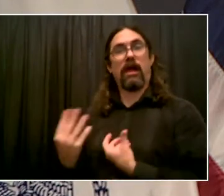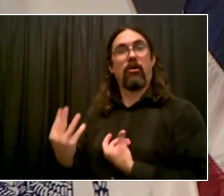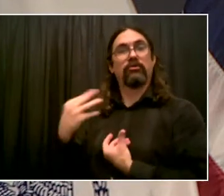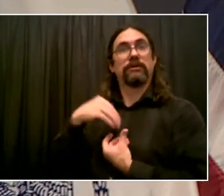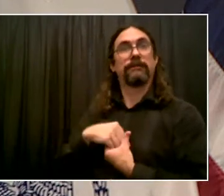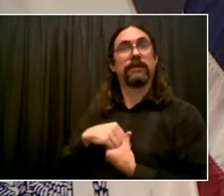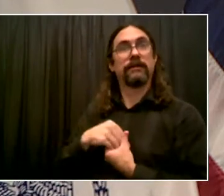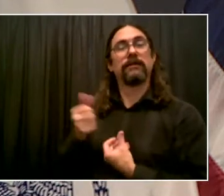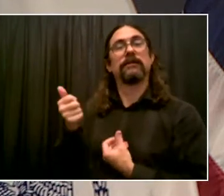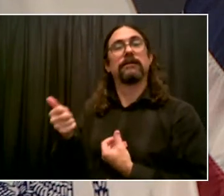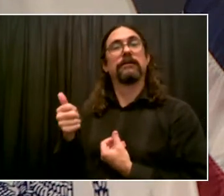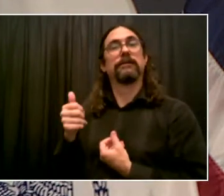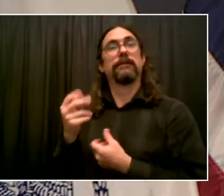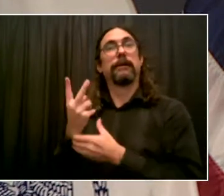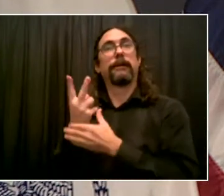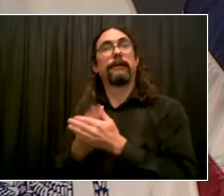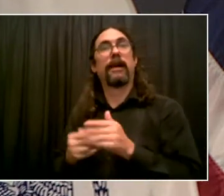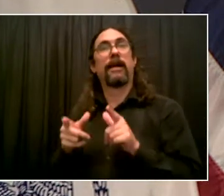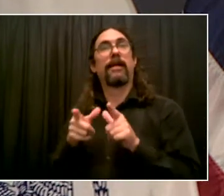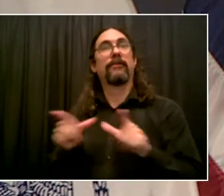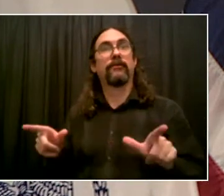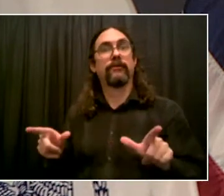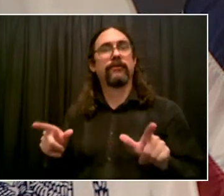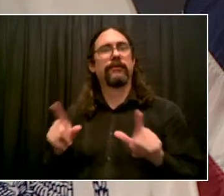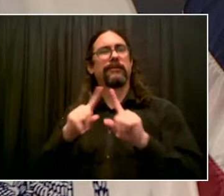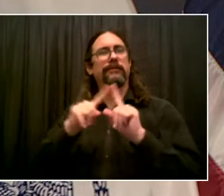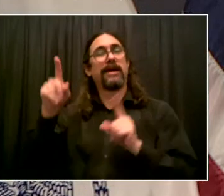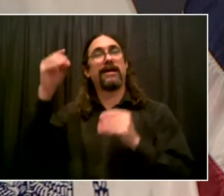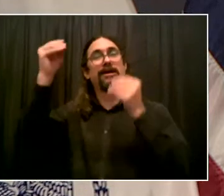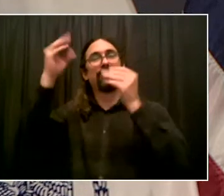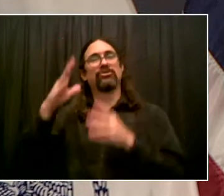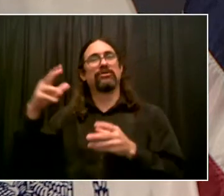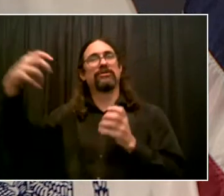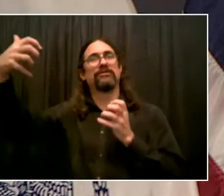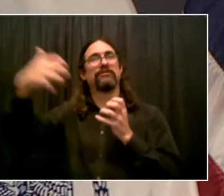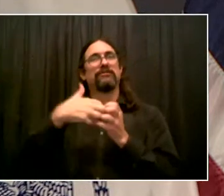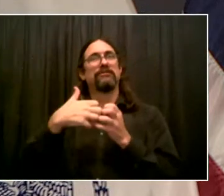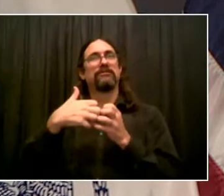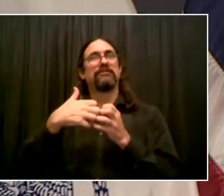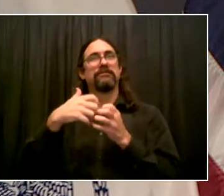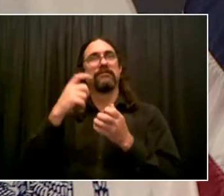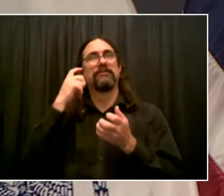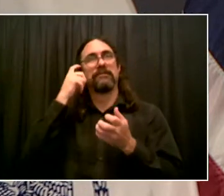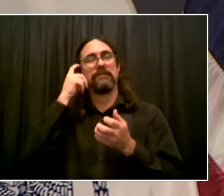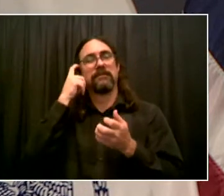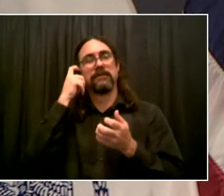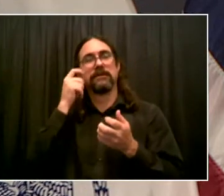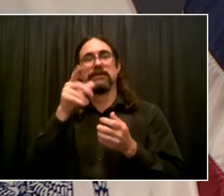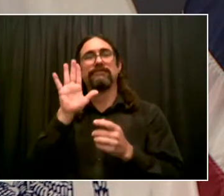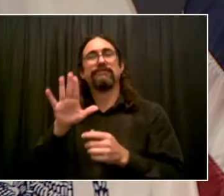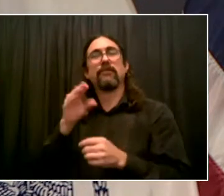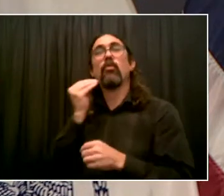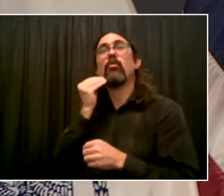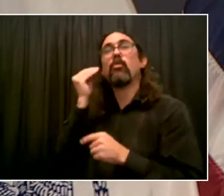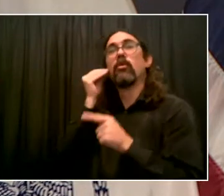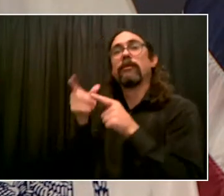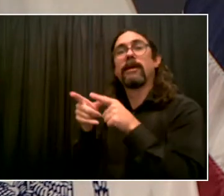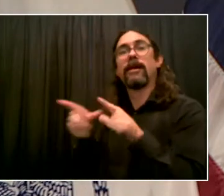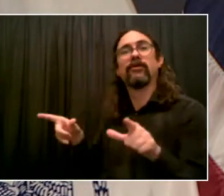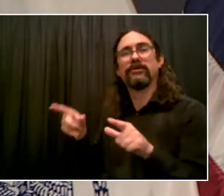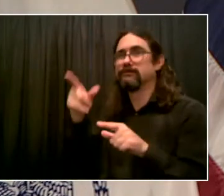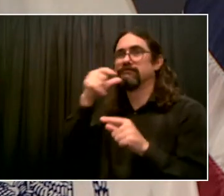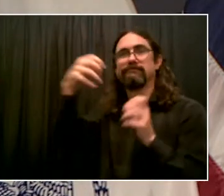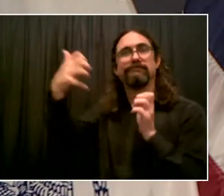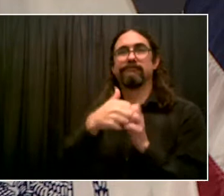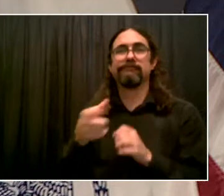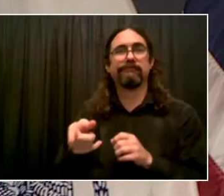languages. And that is causing the kids daily distress, a feeling of displacement, and a lack of comprehension. And the parents are feeling devastated